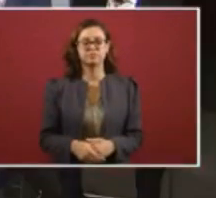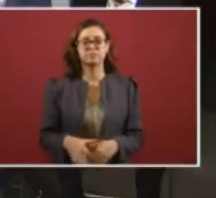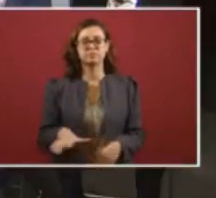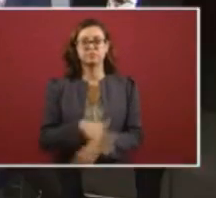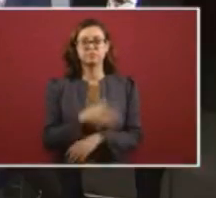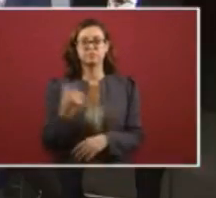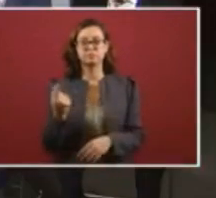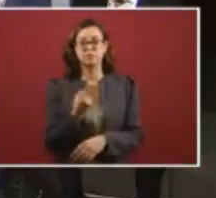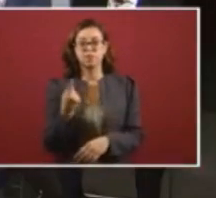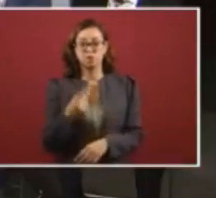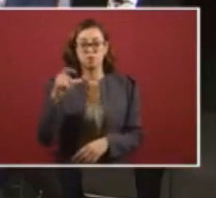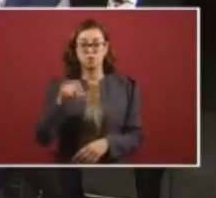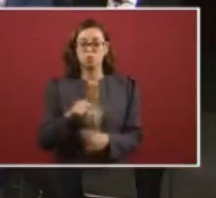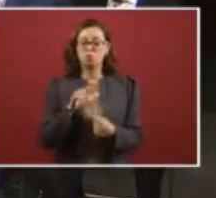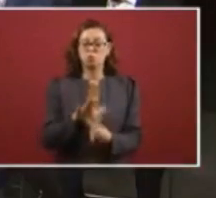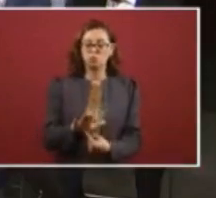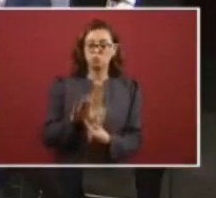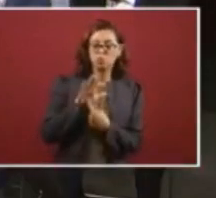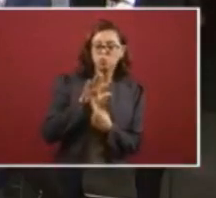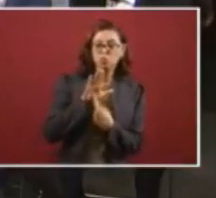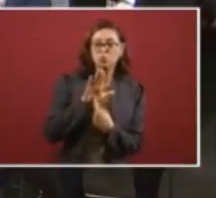Because it's been demonstrated